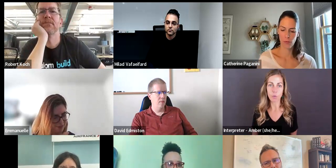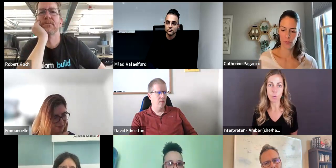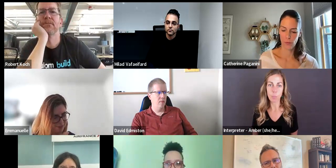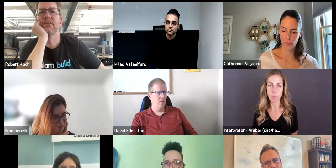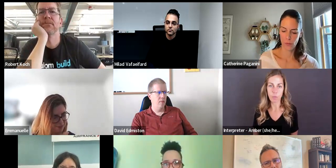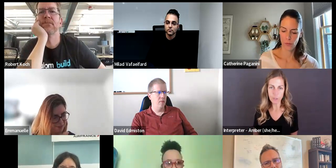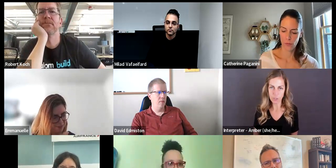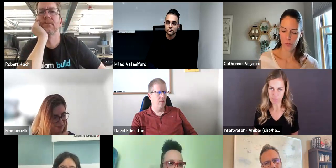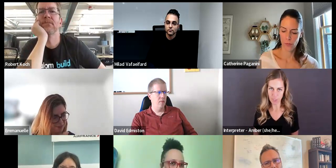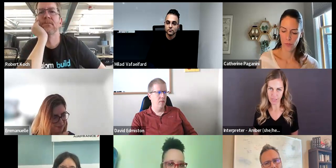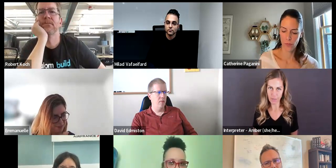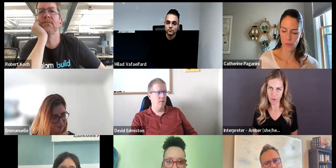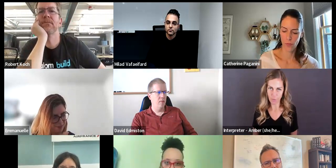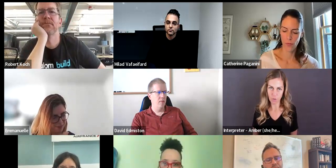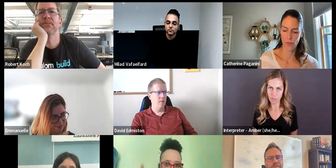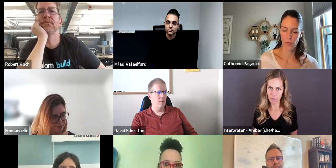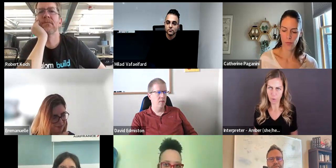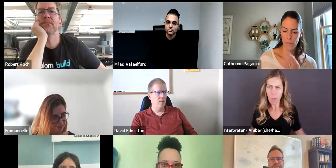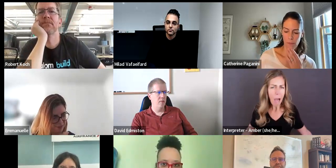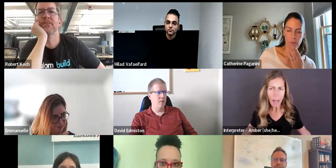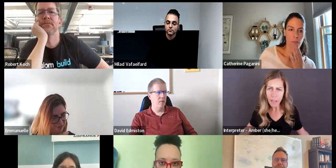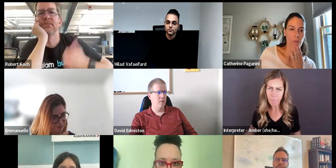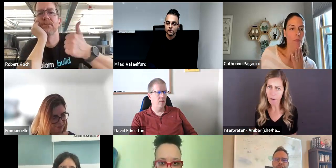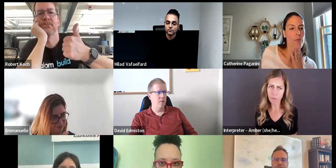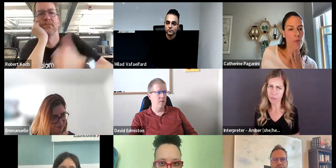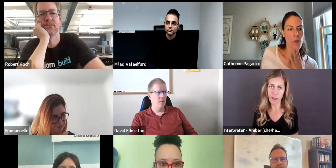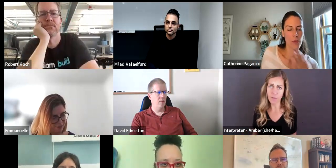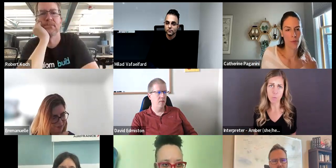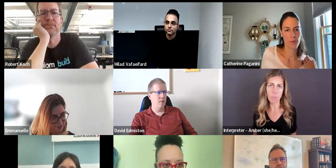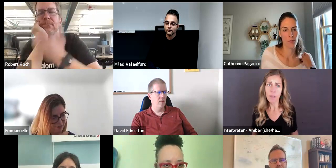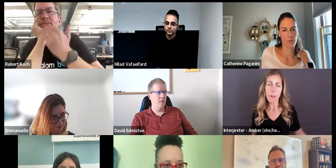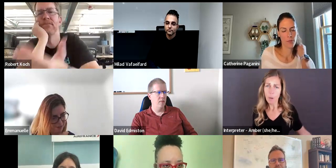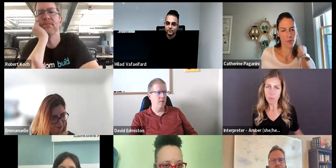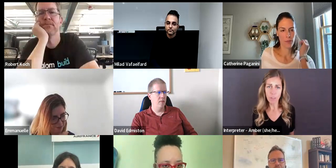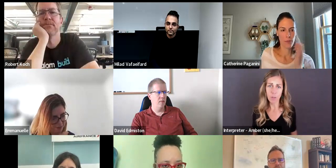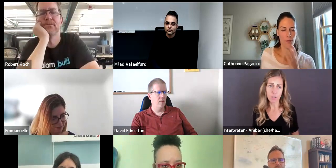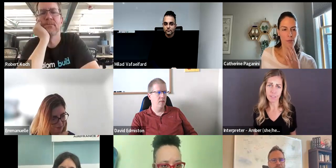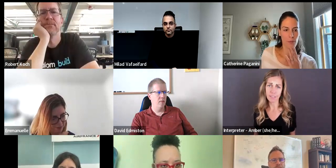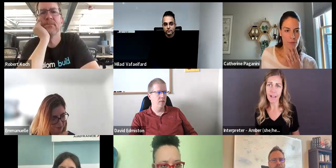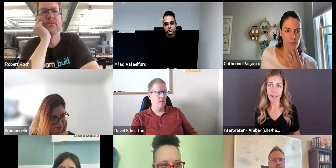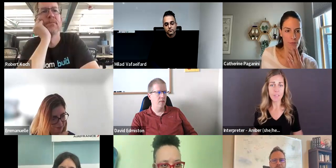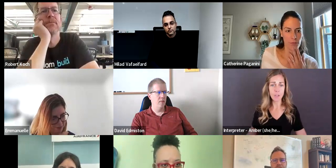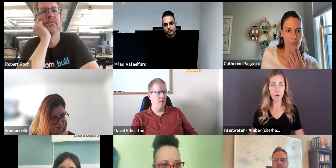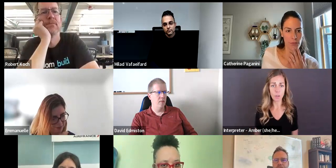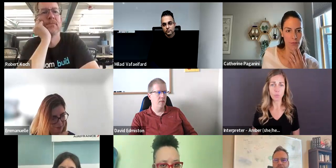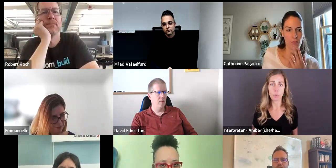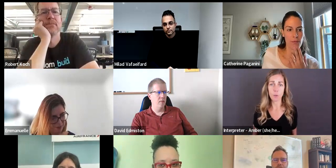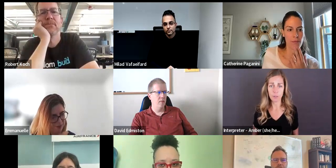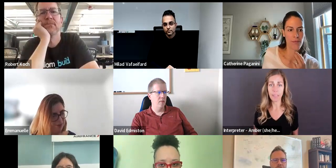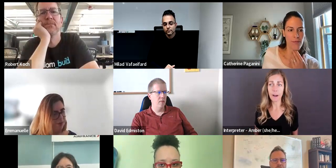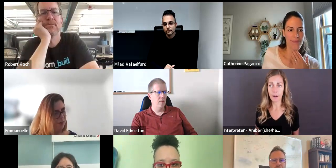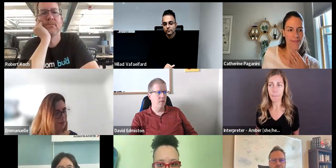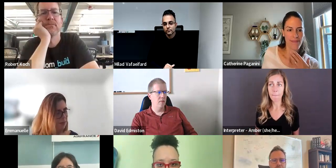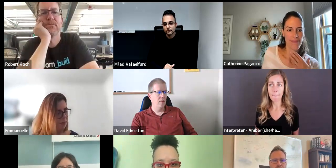this group function better together and work together. So I am perfectly fine with posting the questions in Slack and then y'all can